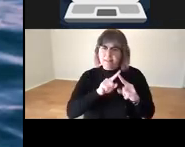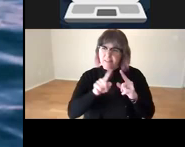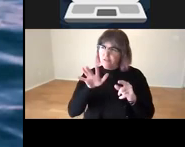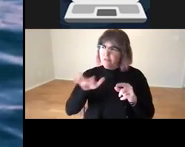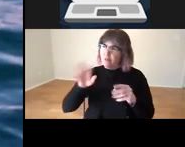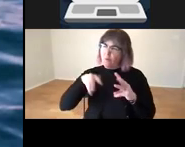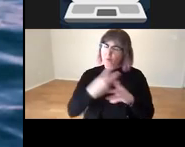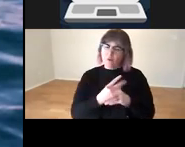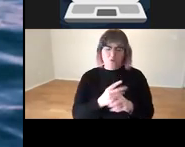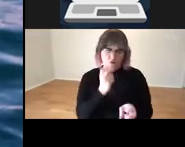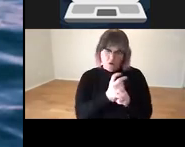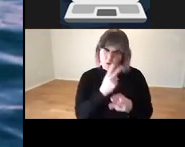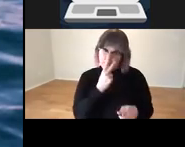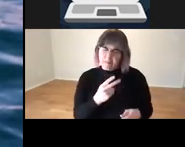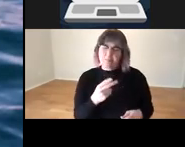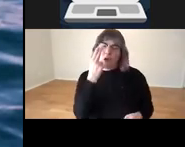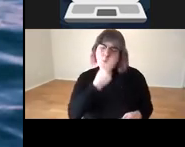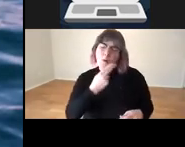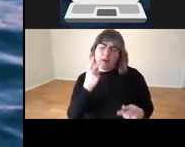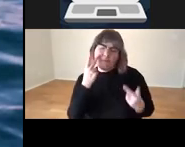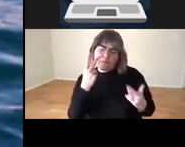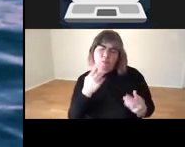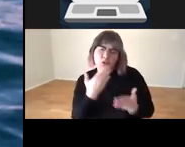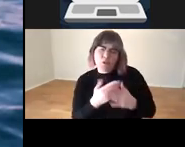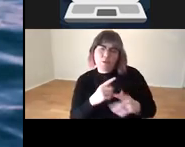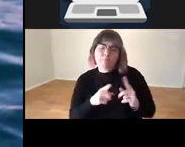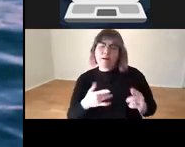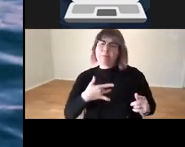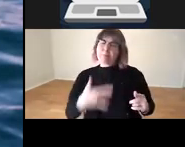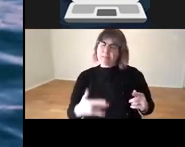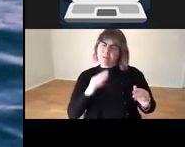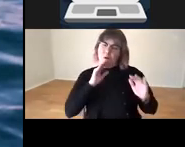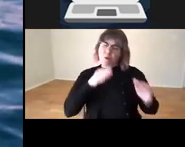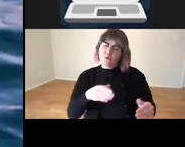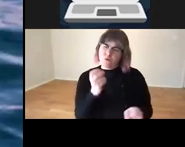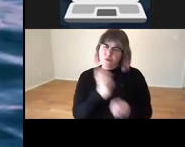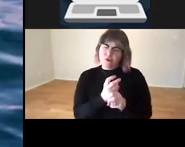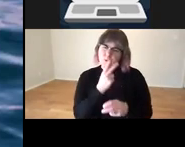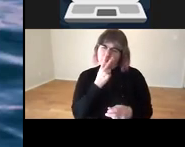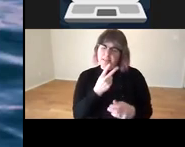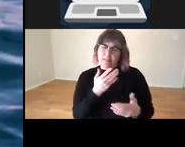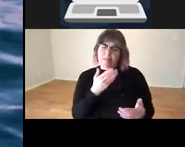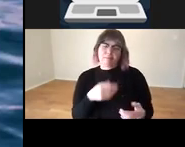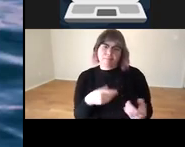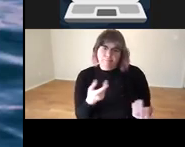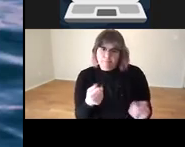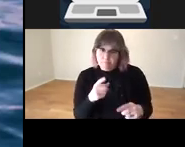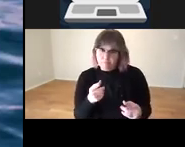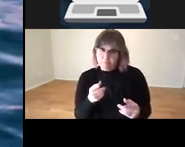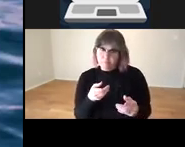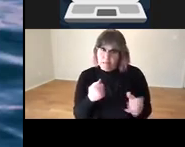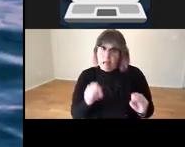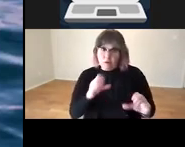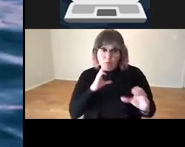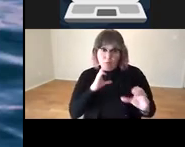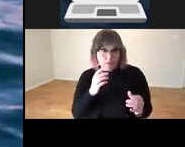see. Hawaii is a little different. Our visibility is pretty good here, but in most oceans, it's going to be a lot harder to see one another, to communicate. And